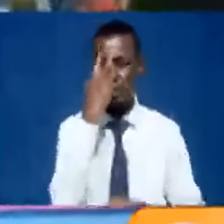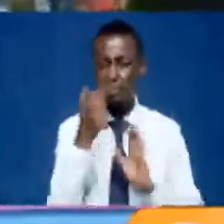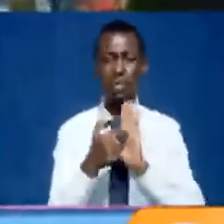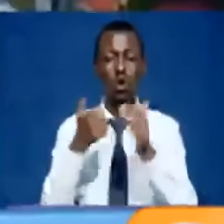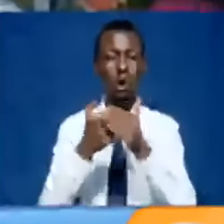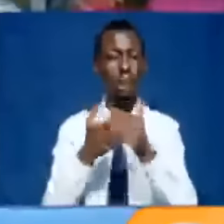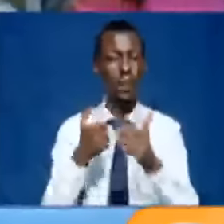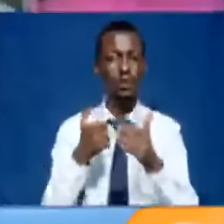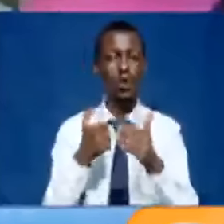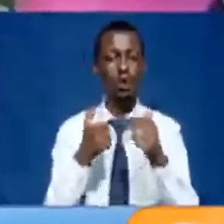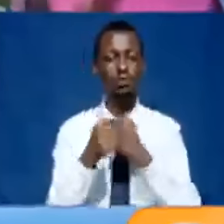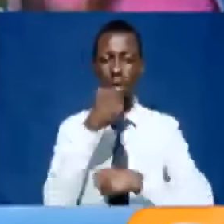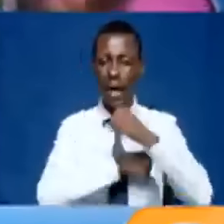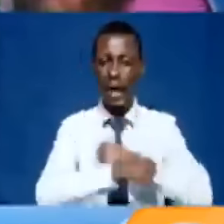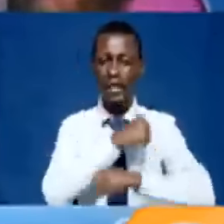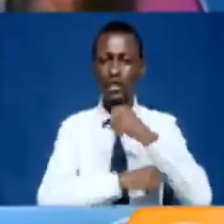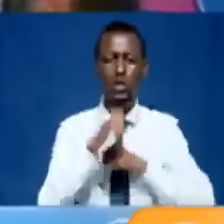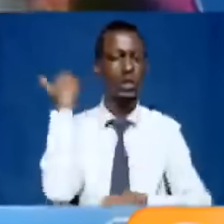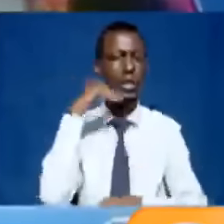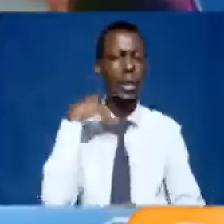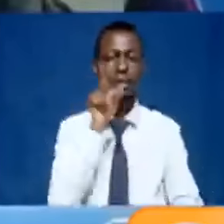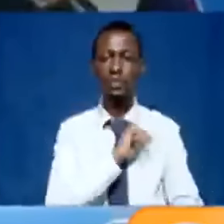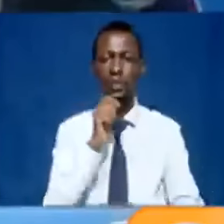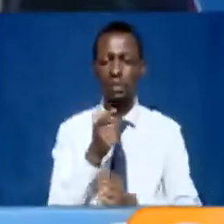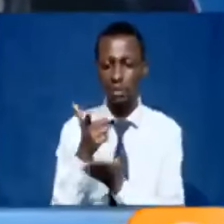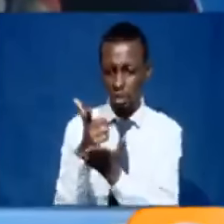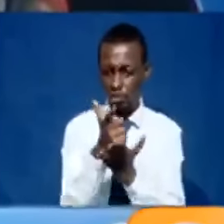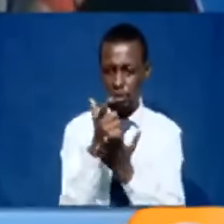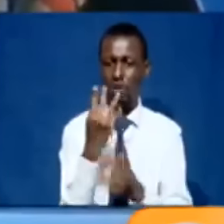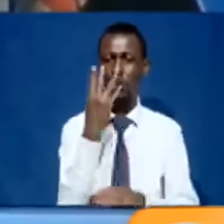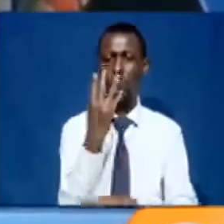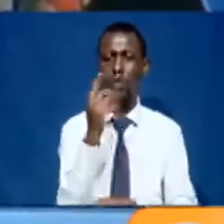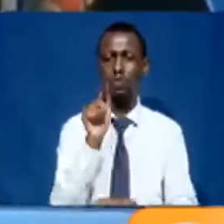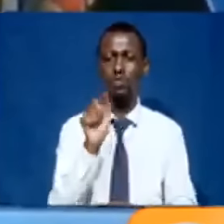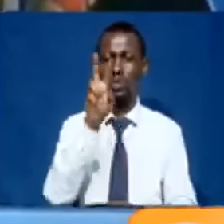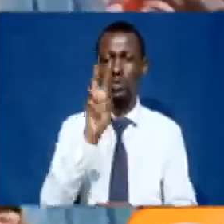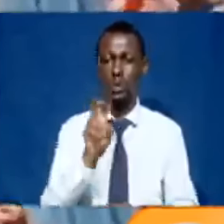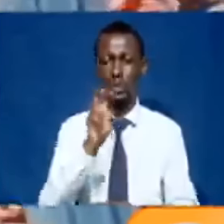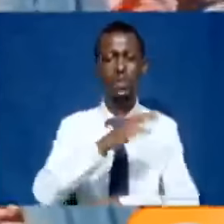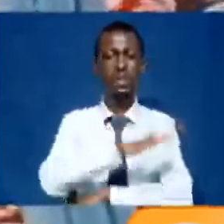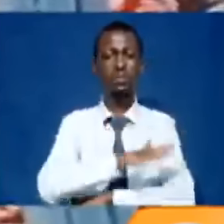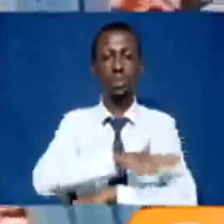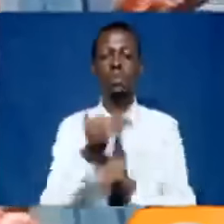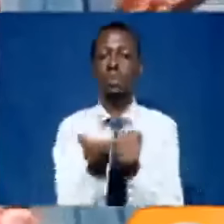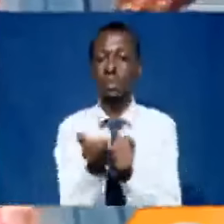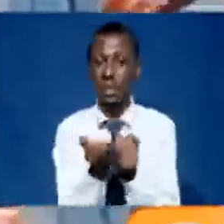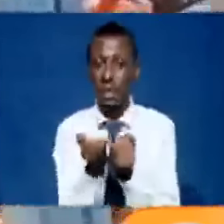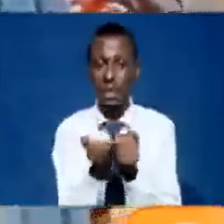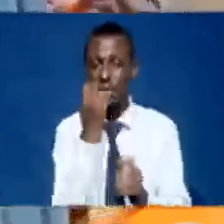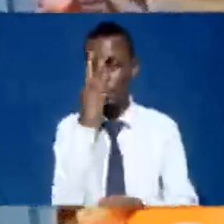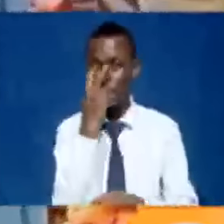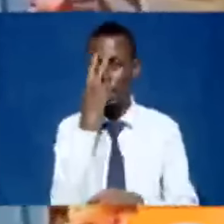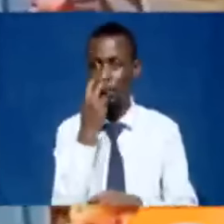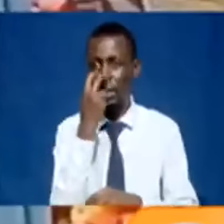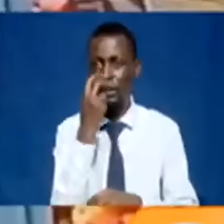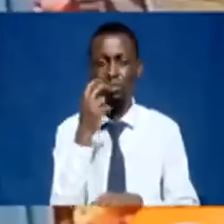before he allegedly committed the crime. In the clip captured around 4:20 p.m. on Saturday, the suspect is seen walking